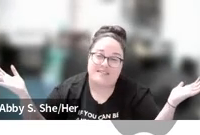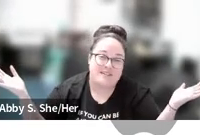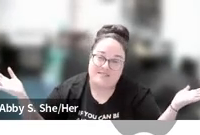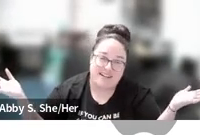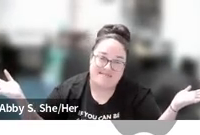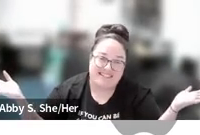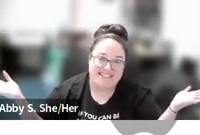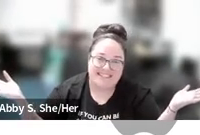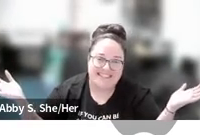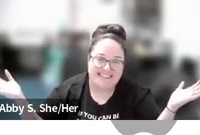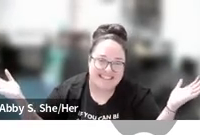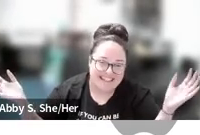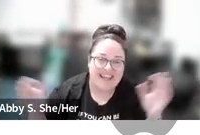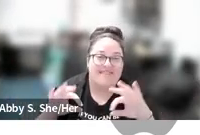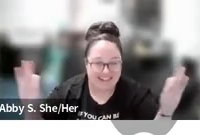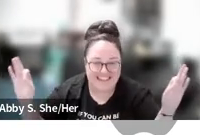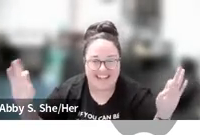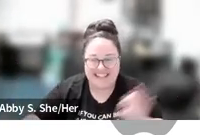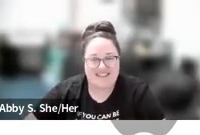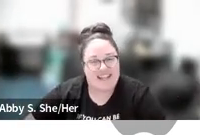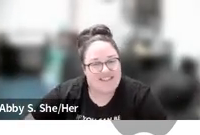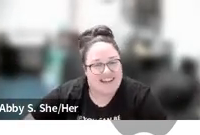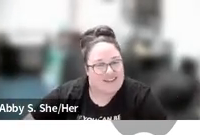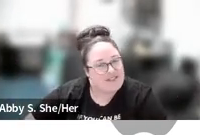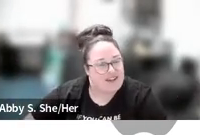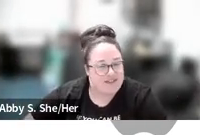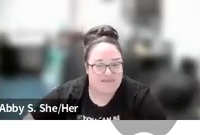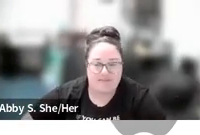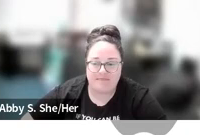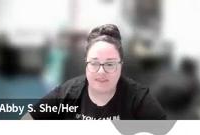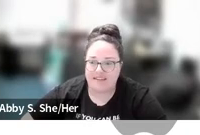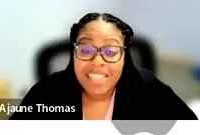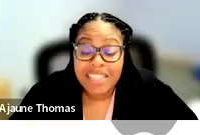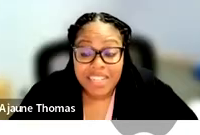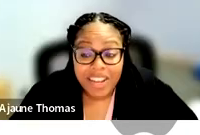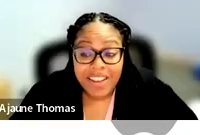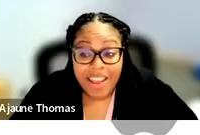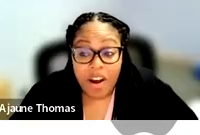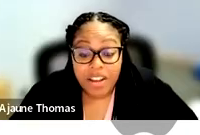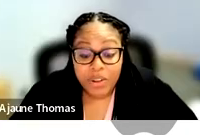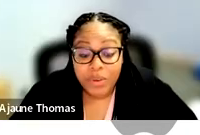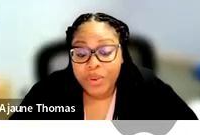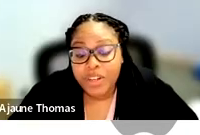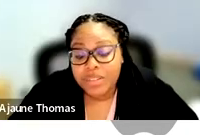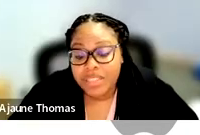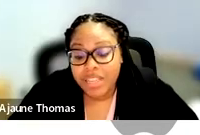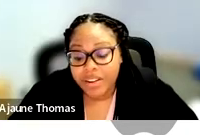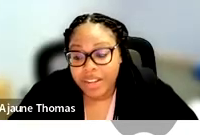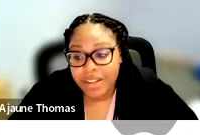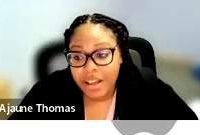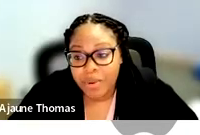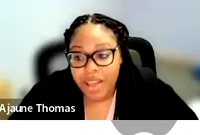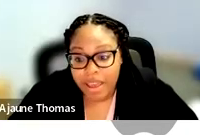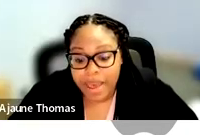everything's customizable. Everything. So that's what I like with Android, but And TJ, again, also, you can use